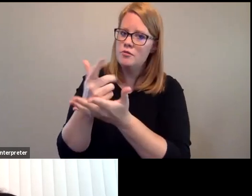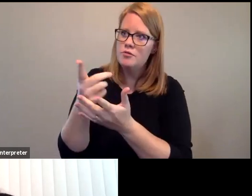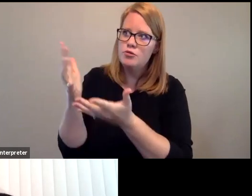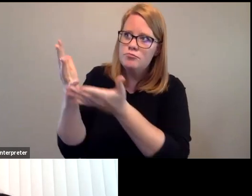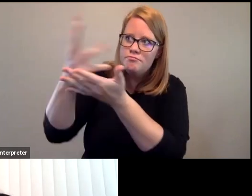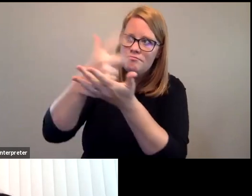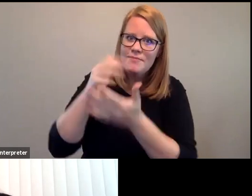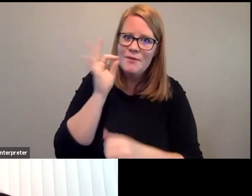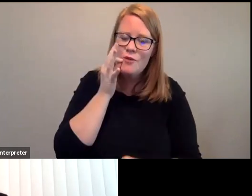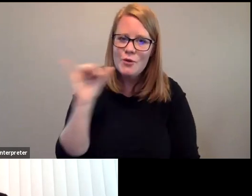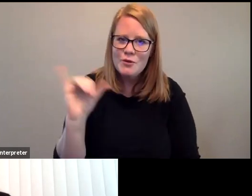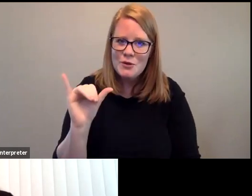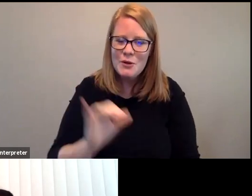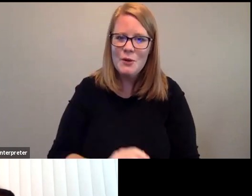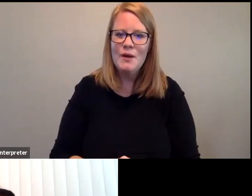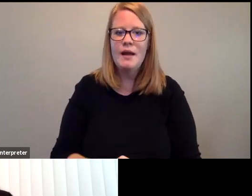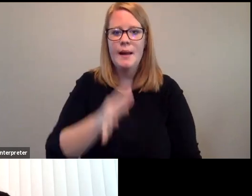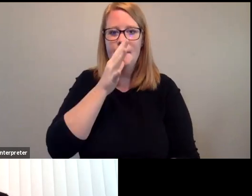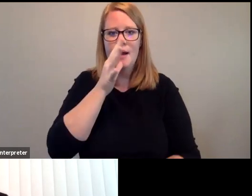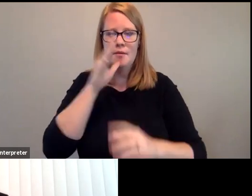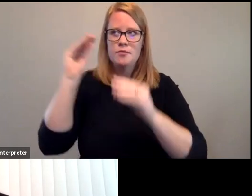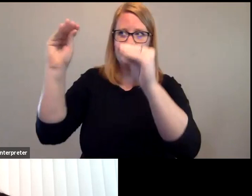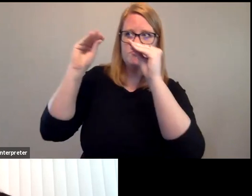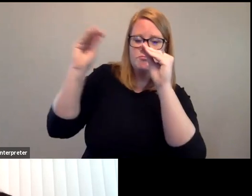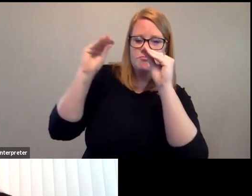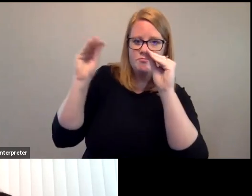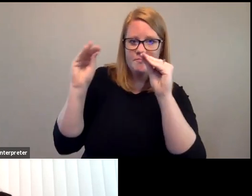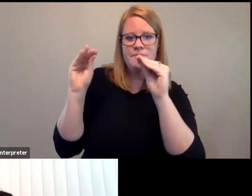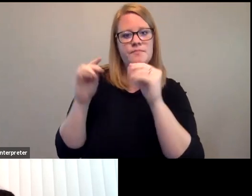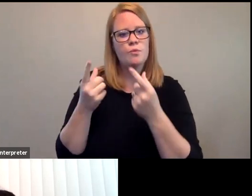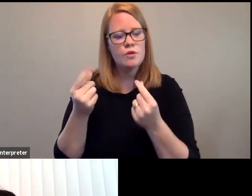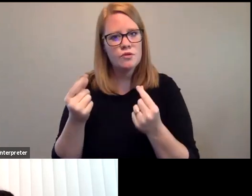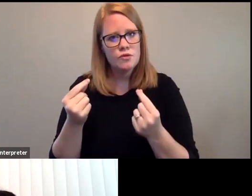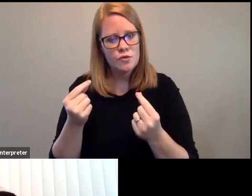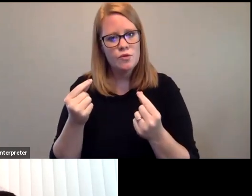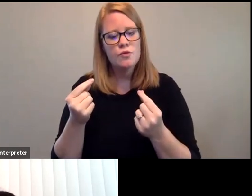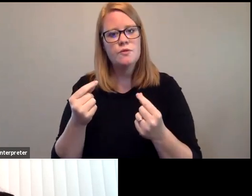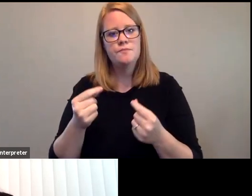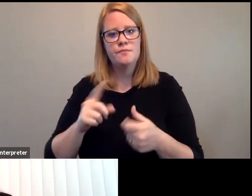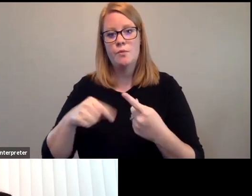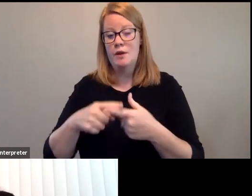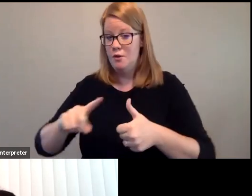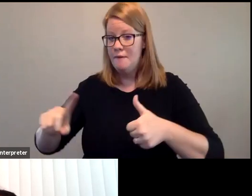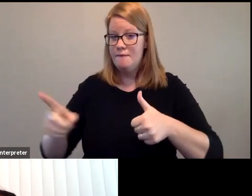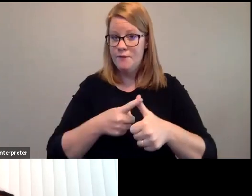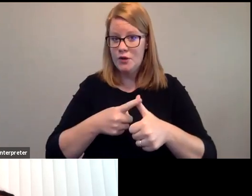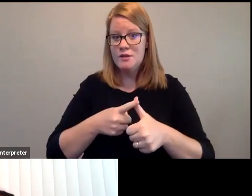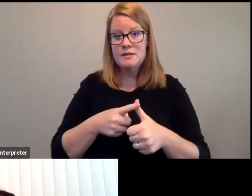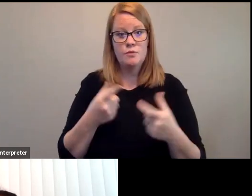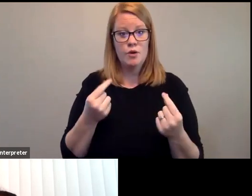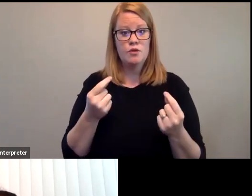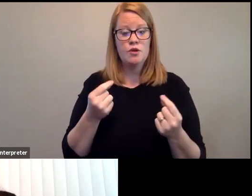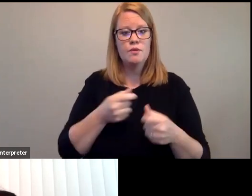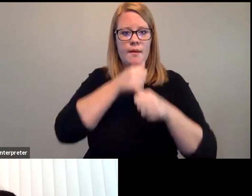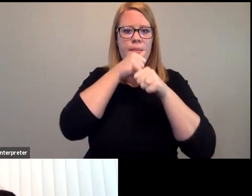taught me, you know what to do when you first go out there, you know, when you first start to pick, your blessing, and